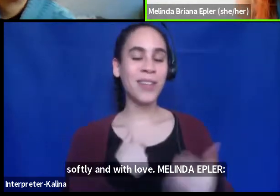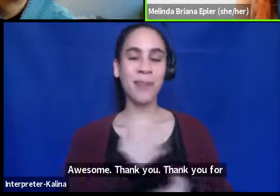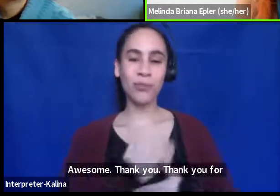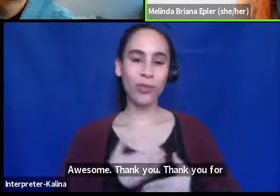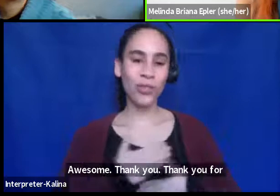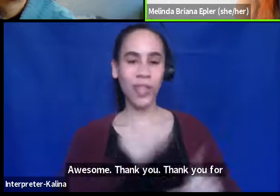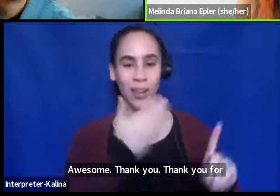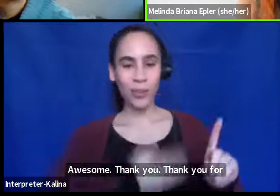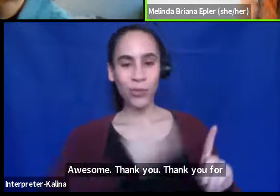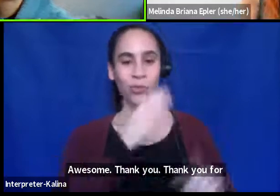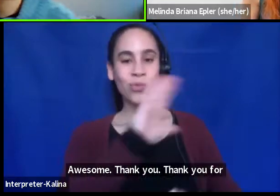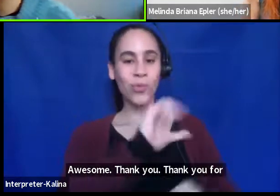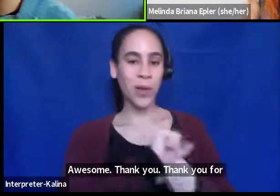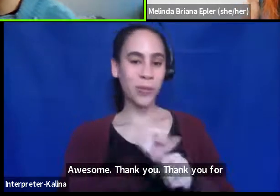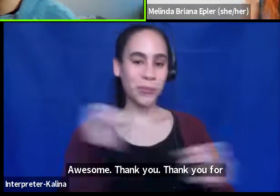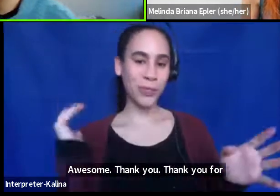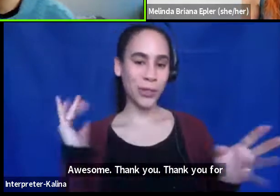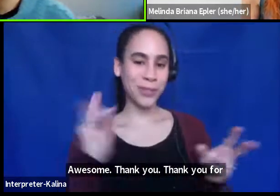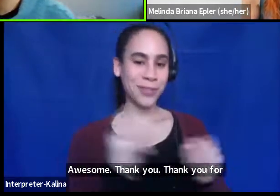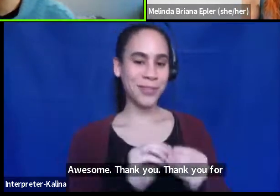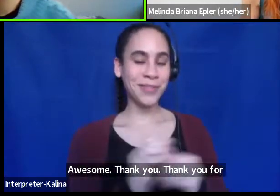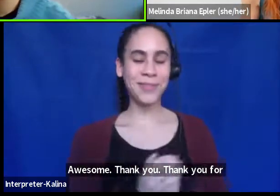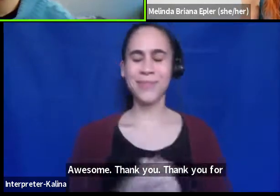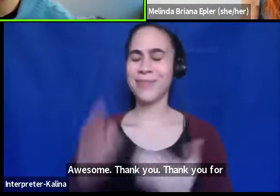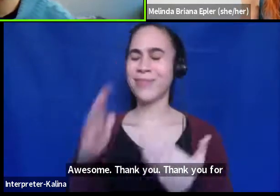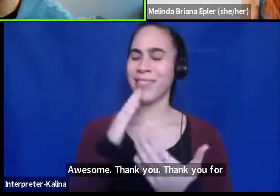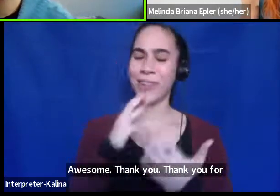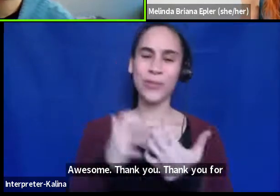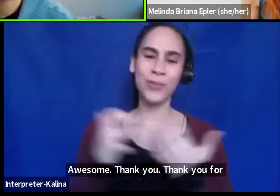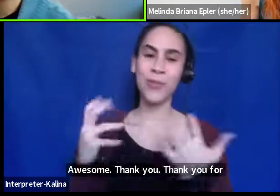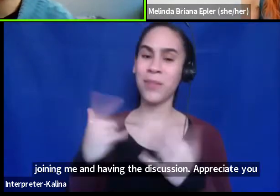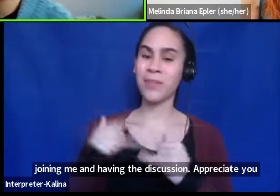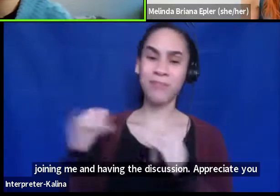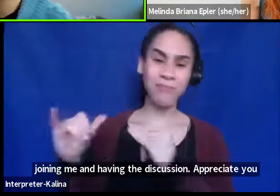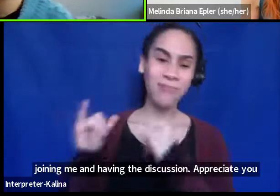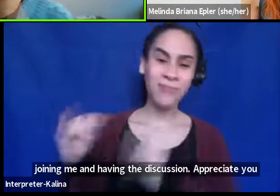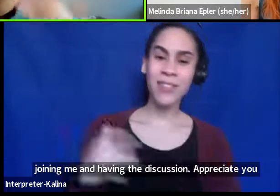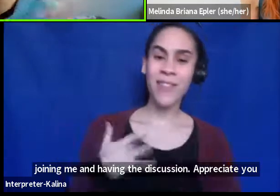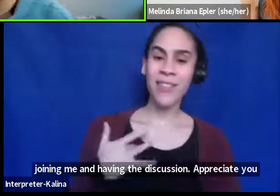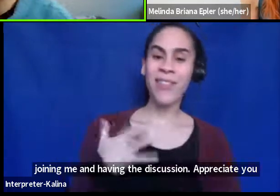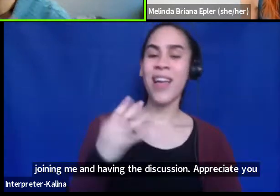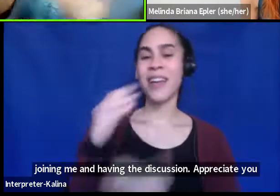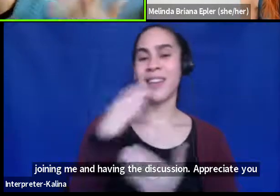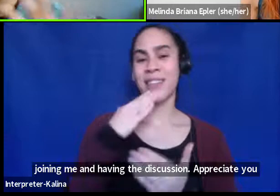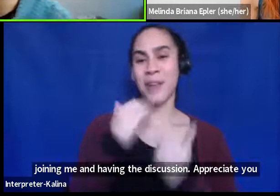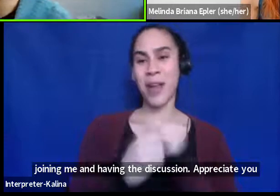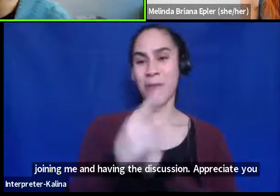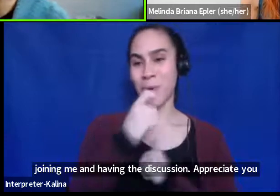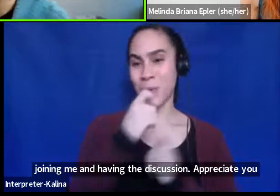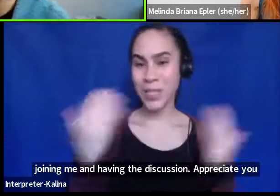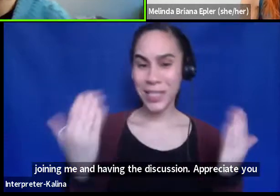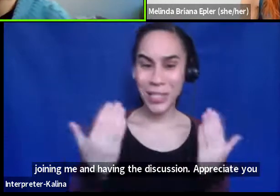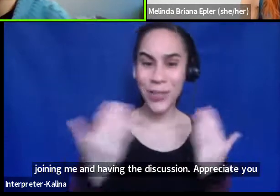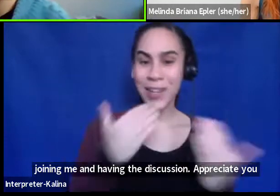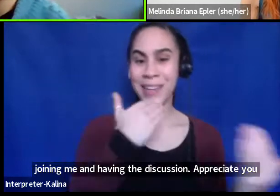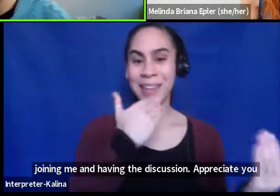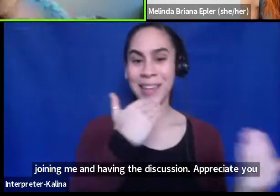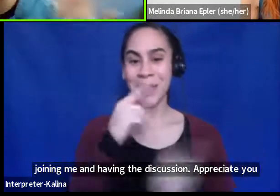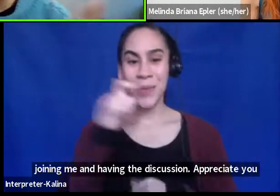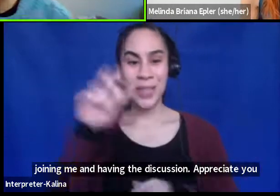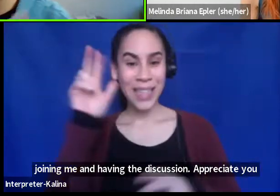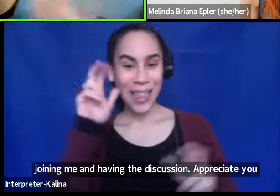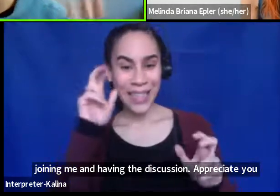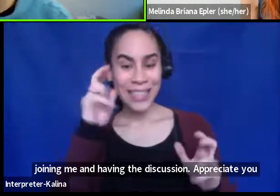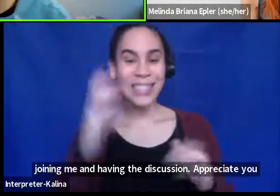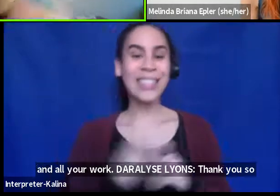all your work. Thank you so much. The feeling is so mutual, and thank you for everyone who attended. Thanks to everyone who's listening. Thank